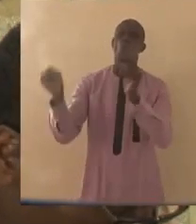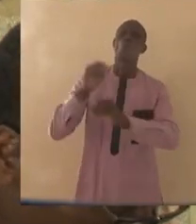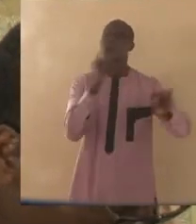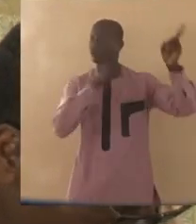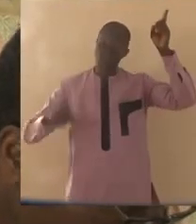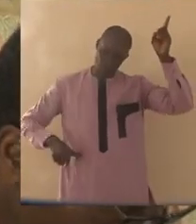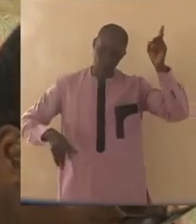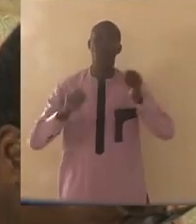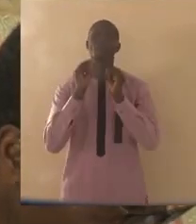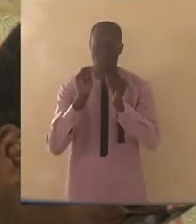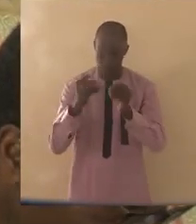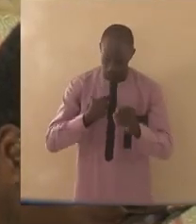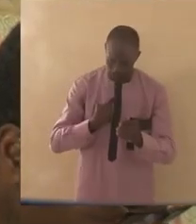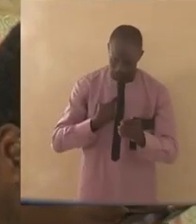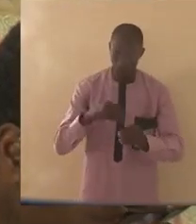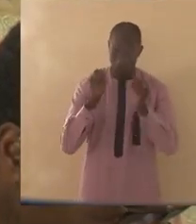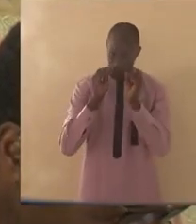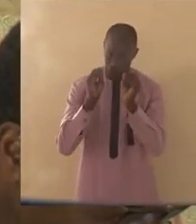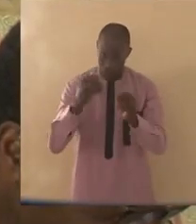Oh Lord,